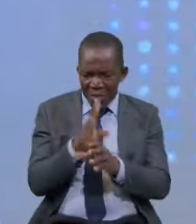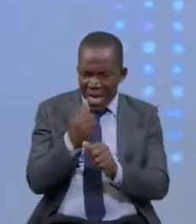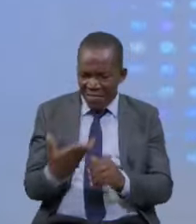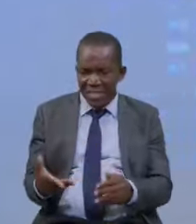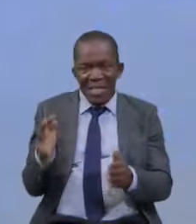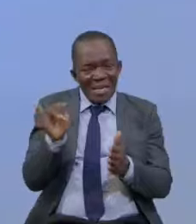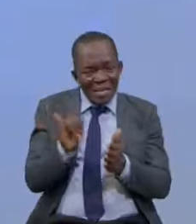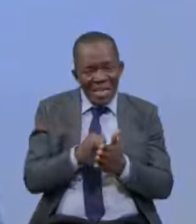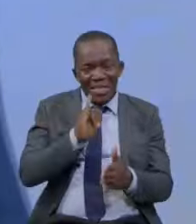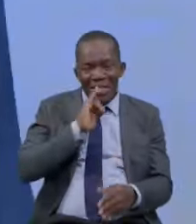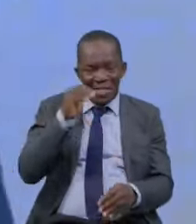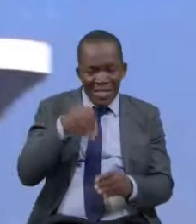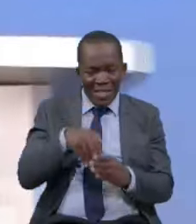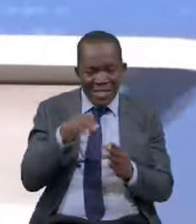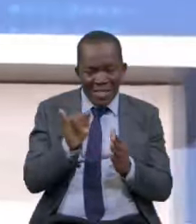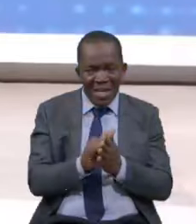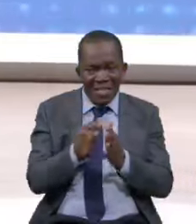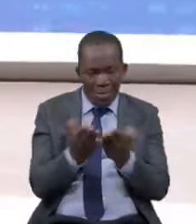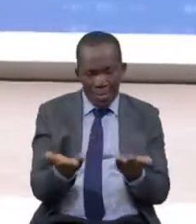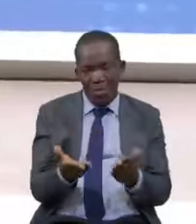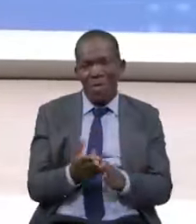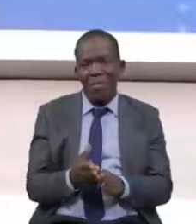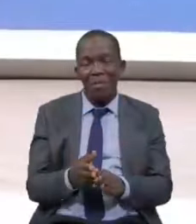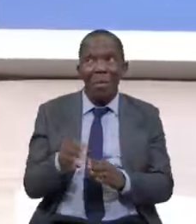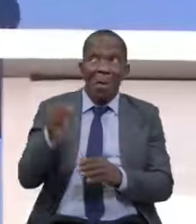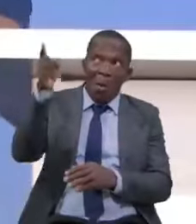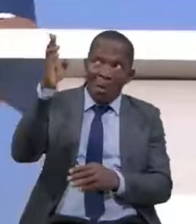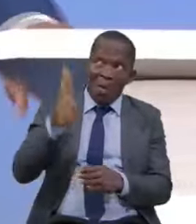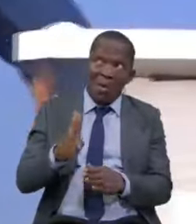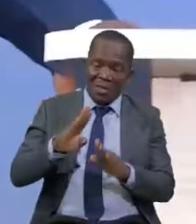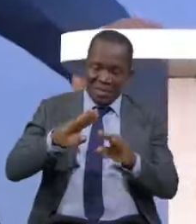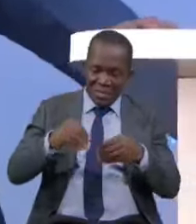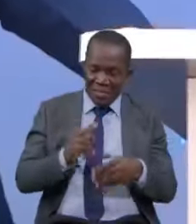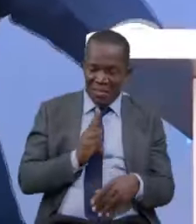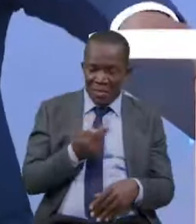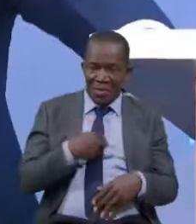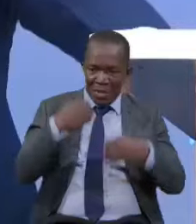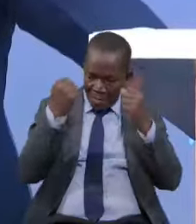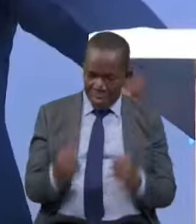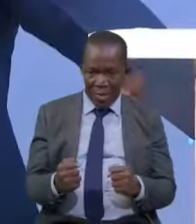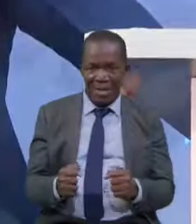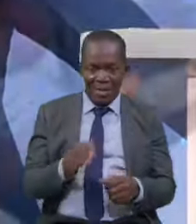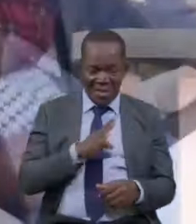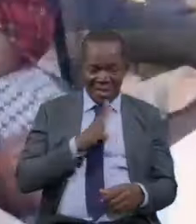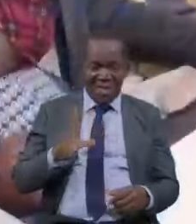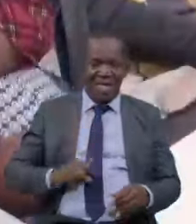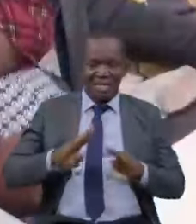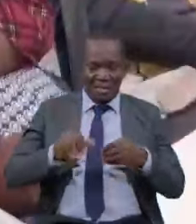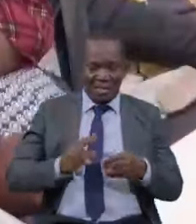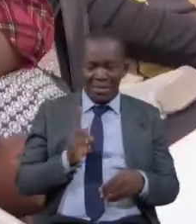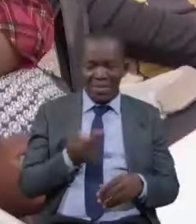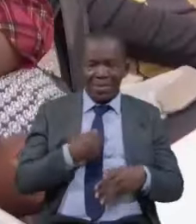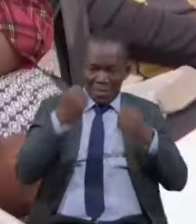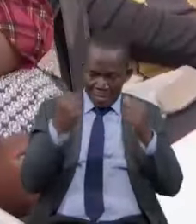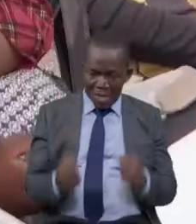God gives us power. Christ gives us power, and he gives us authorization. And if